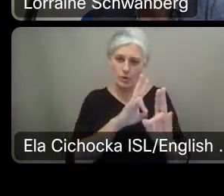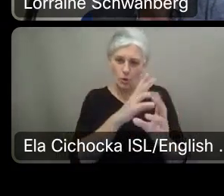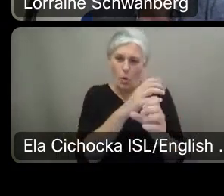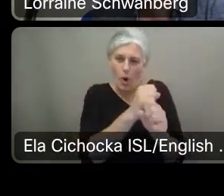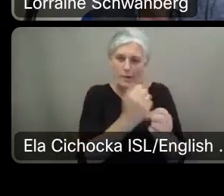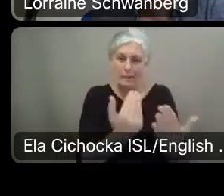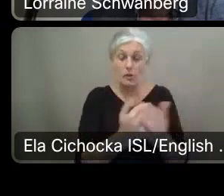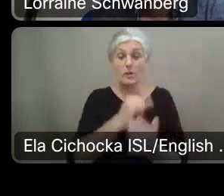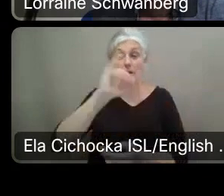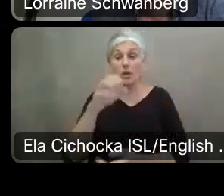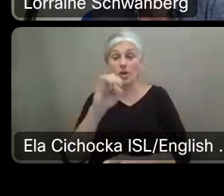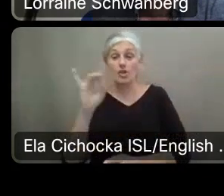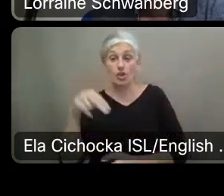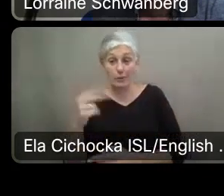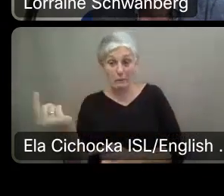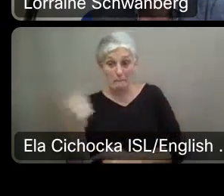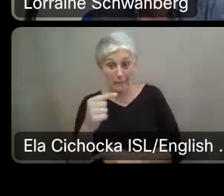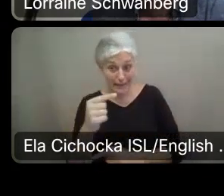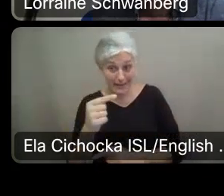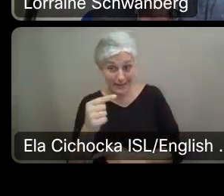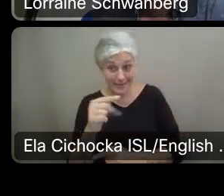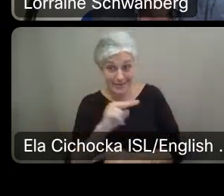are you back with us?